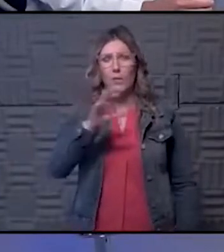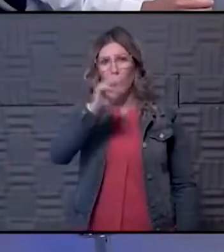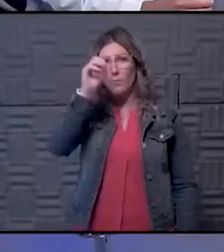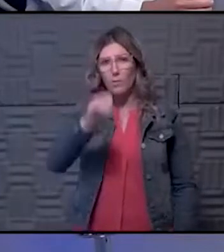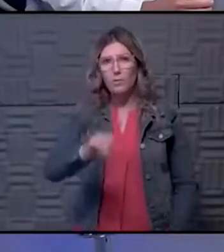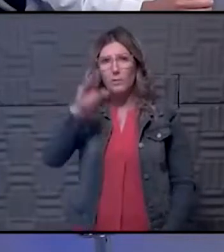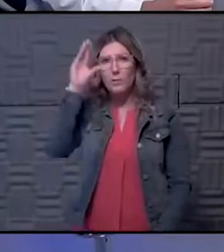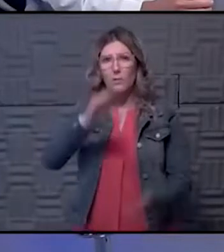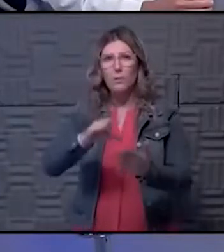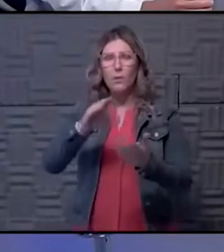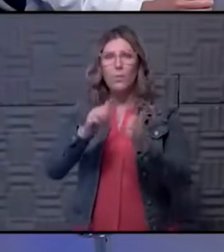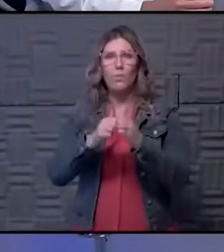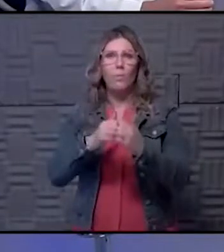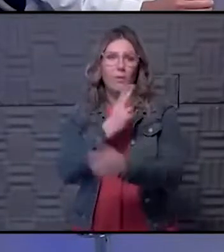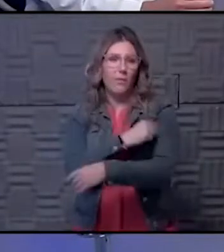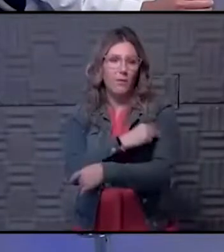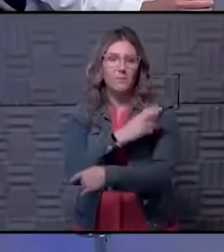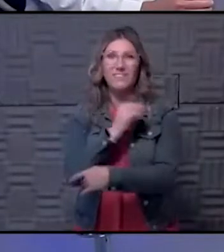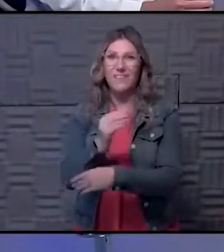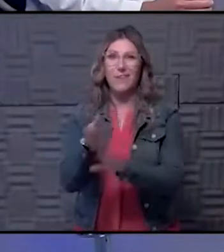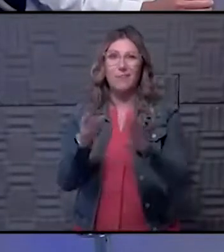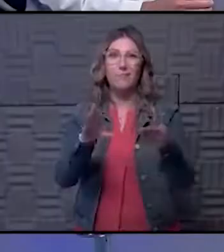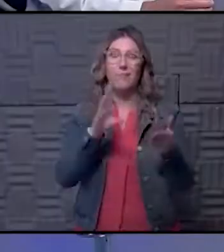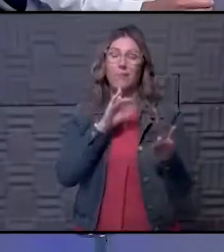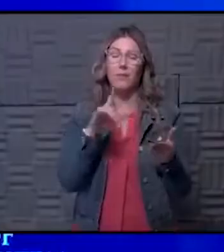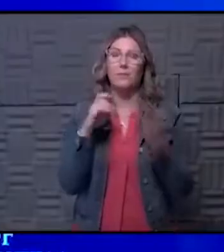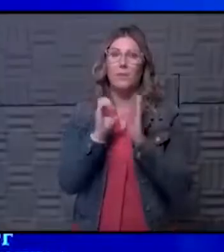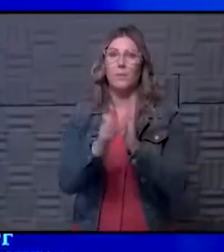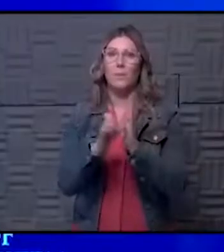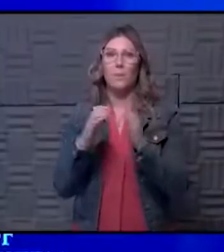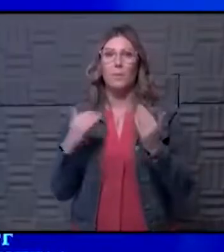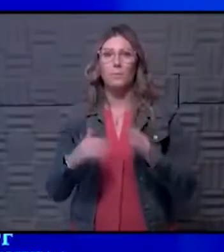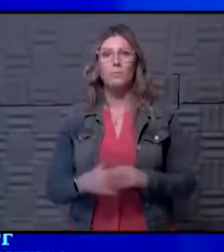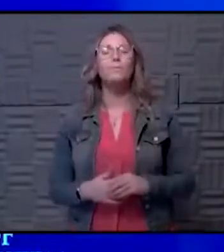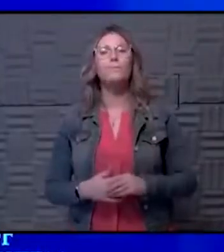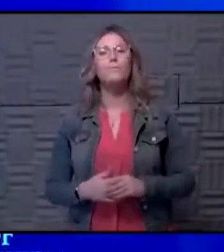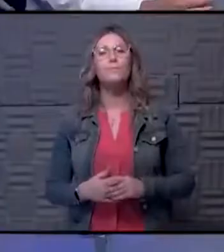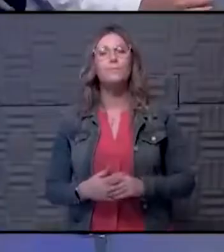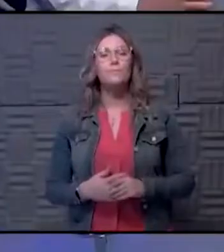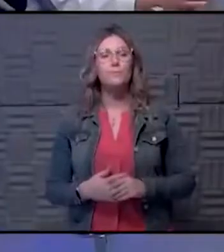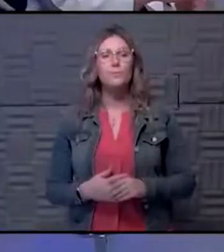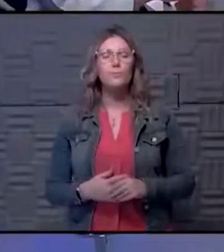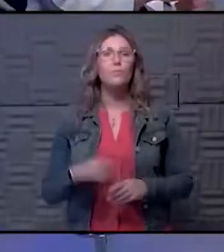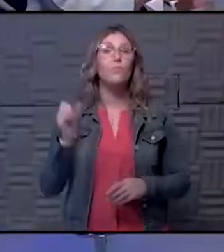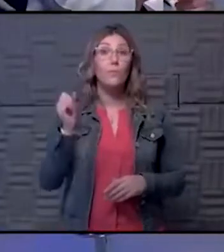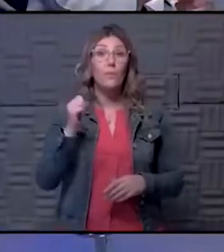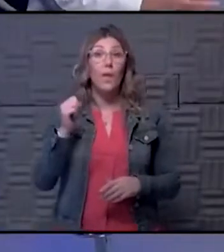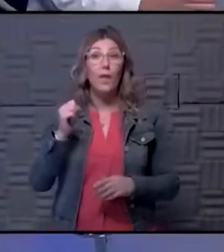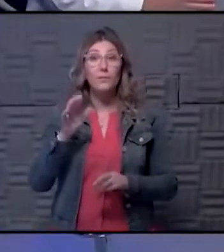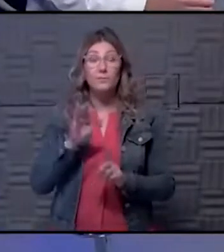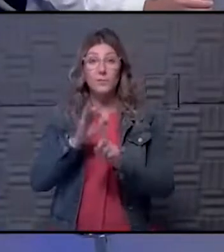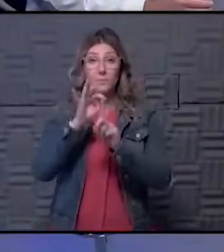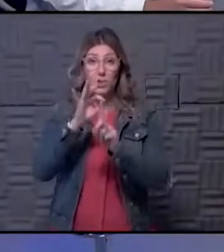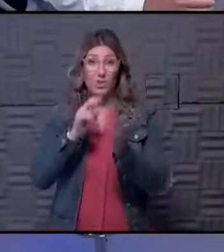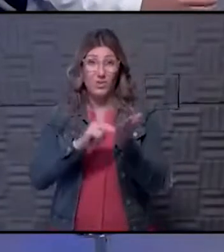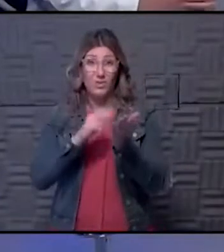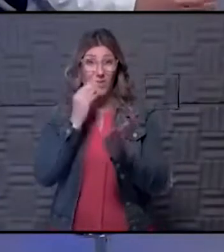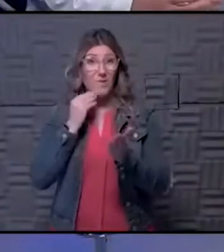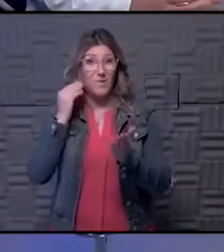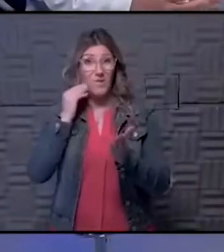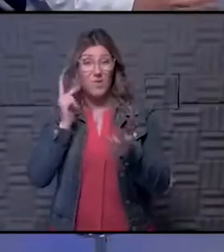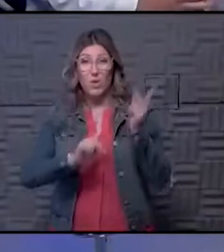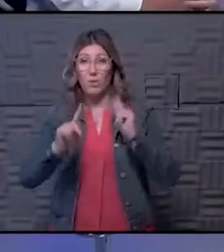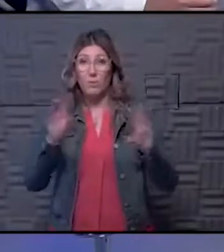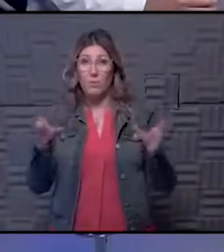in hospitalization and death, I think, which is still pretty darn impressive. Yeah, and I think especially for our nursing home population, we haven't